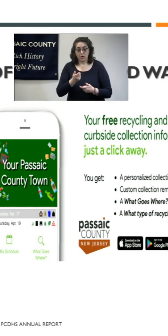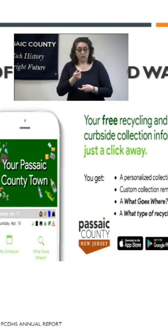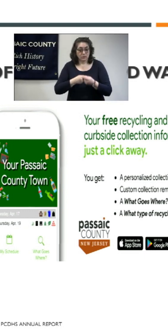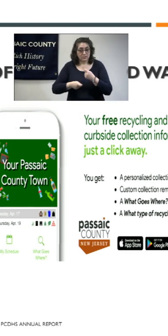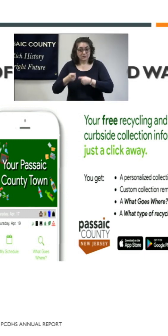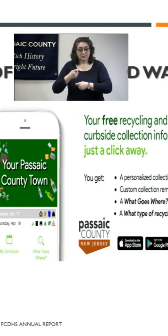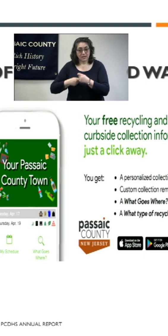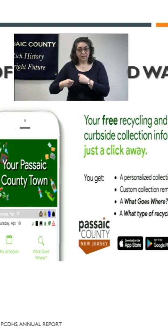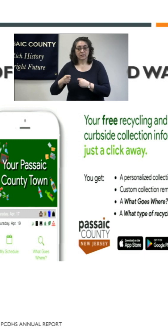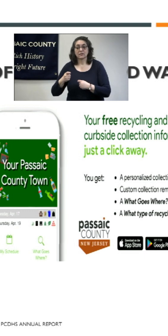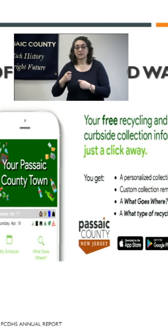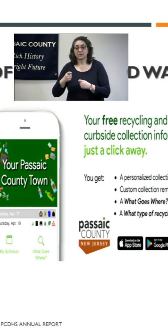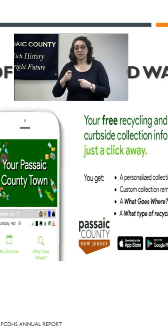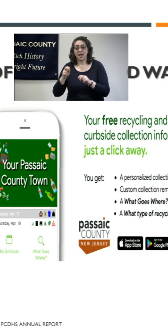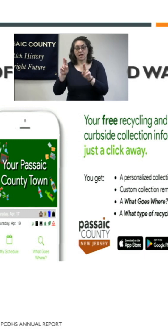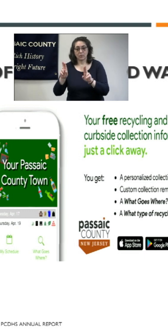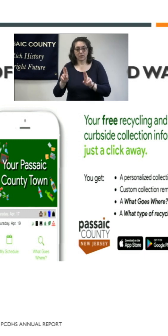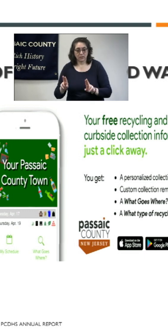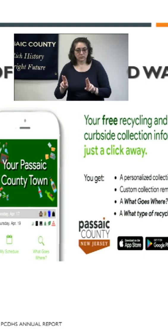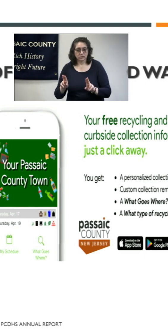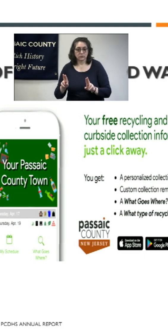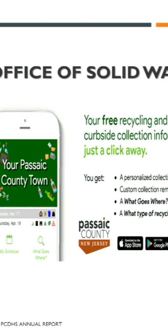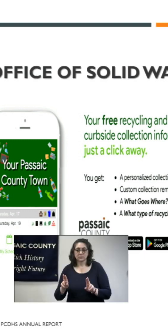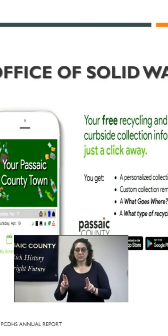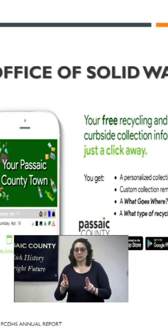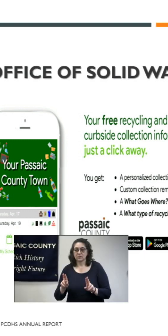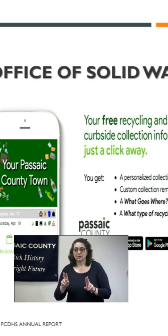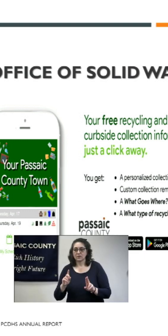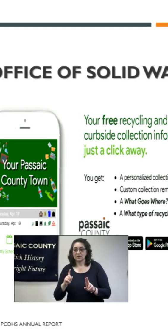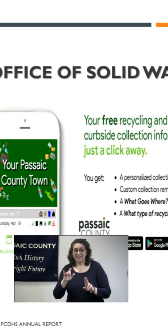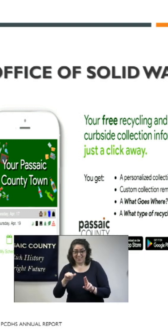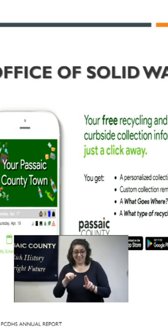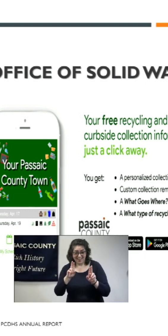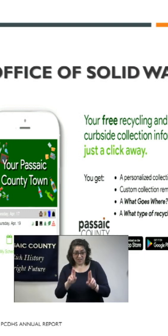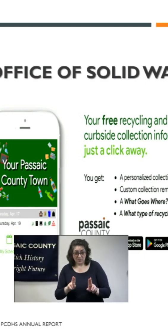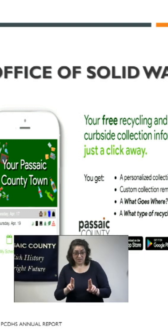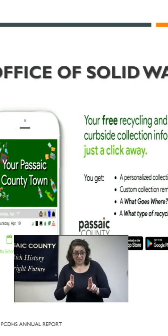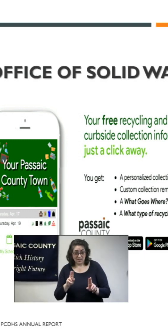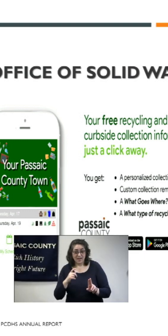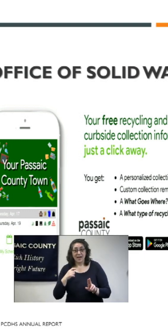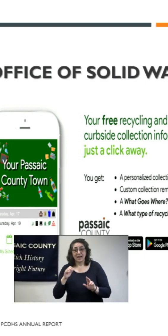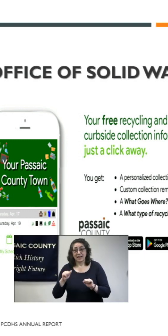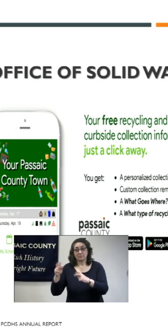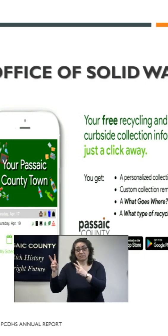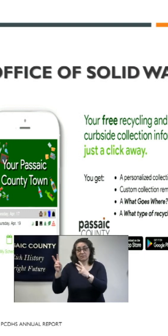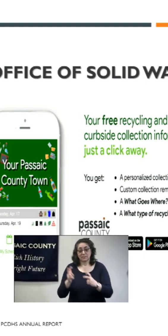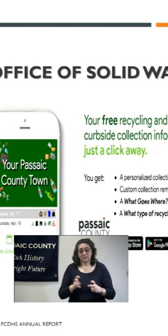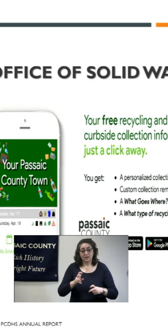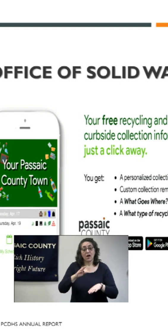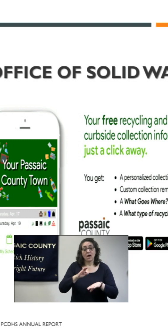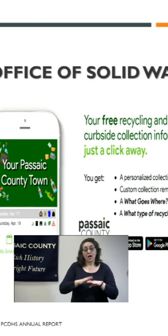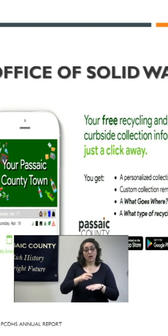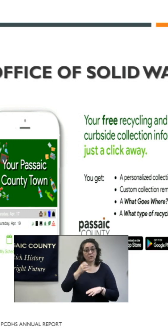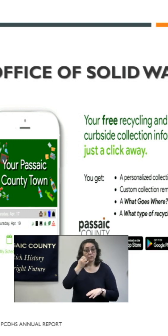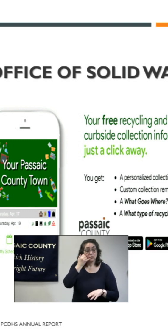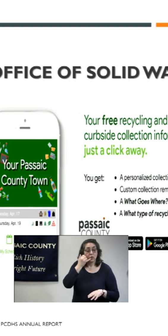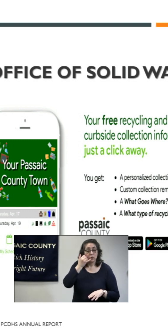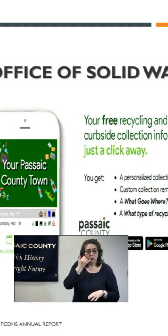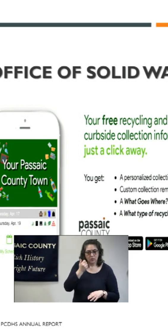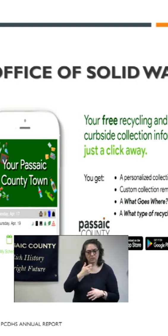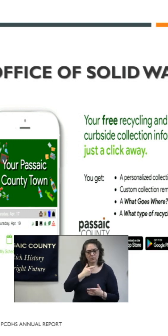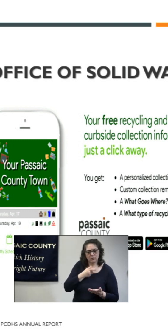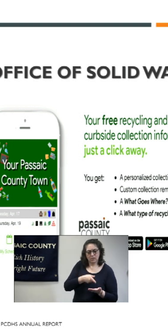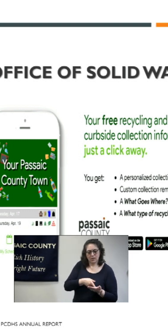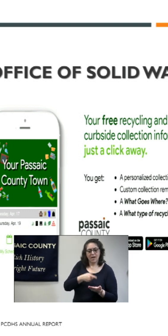coach application, this is the application that we can download into our phones and get information